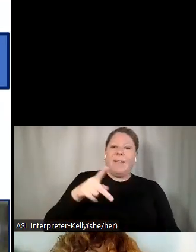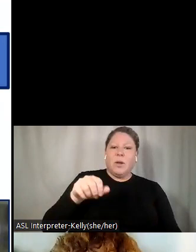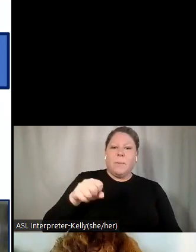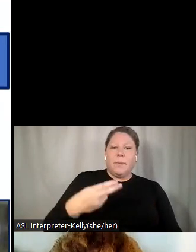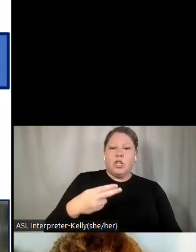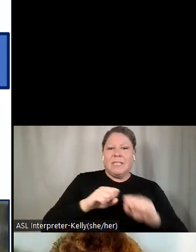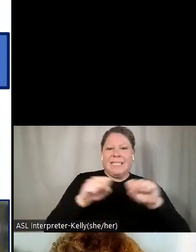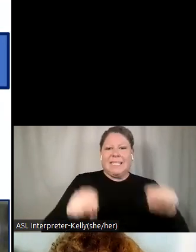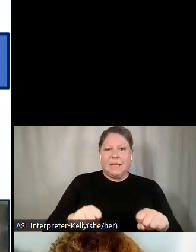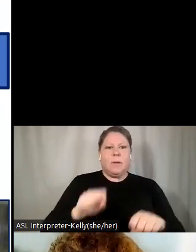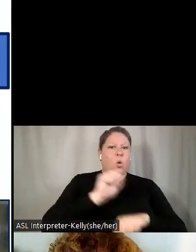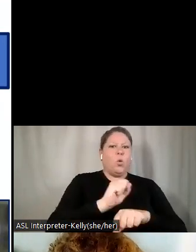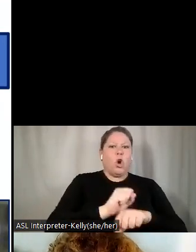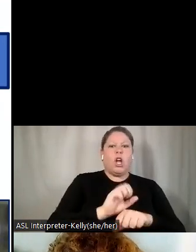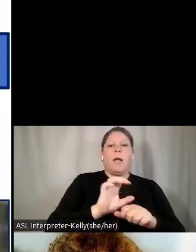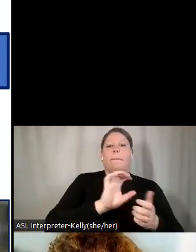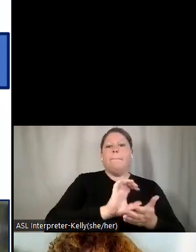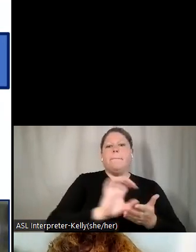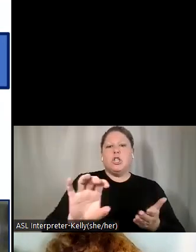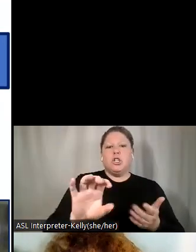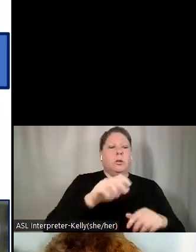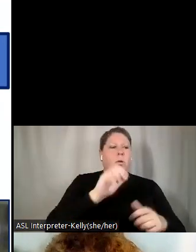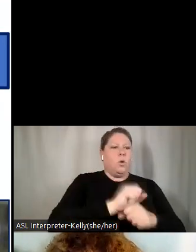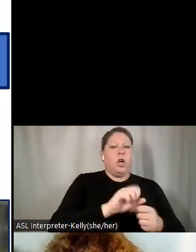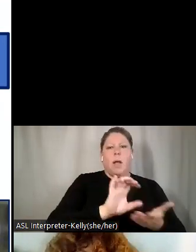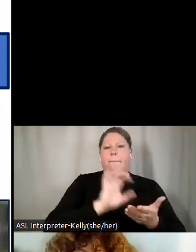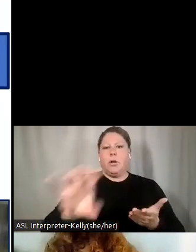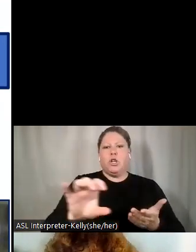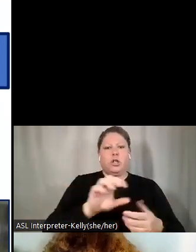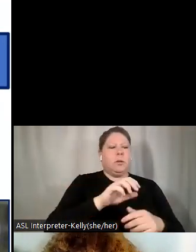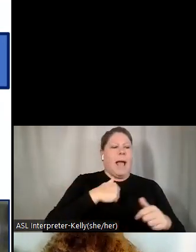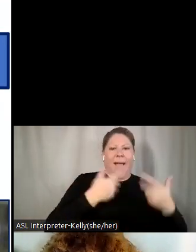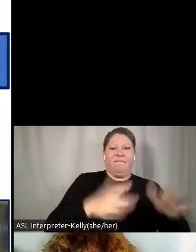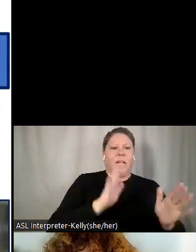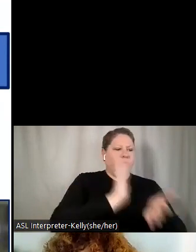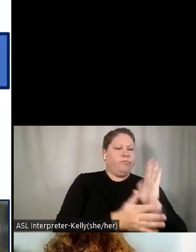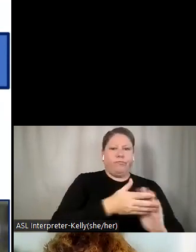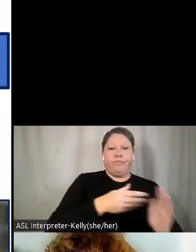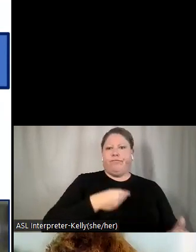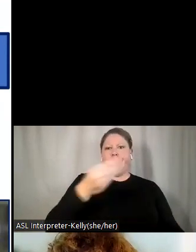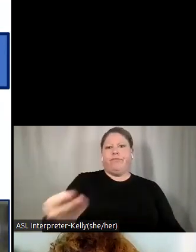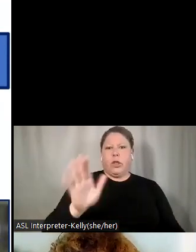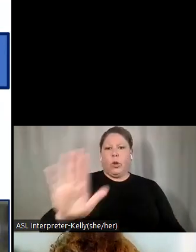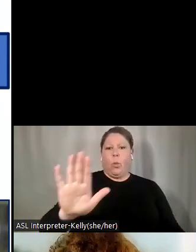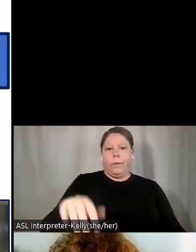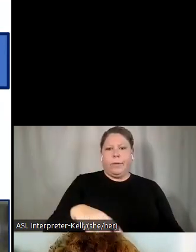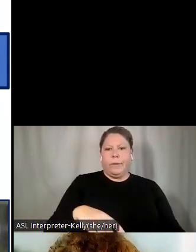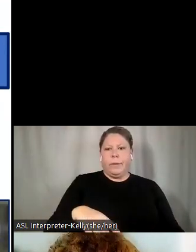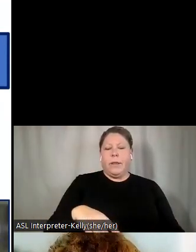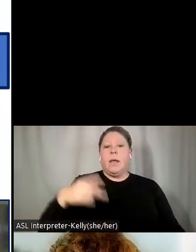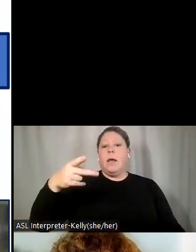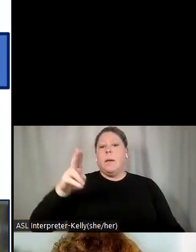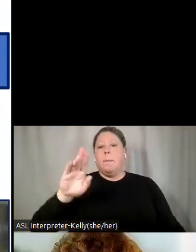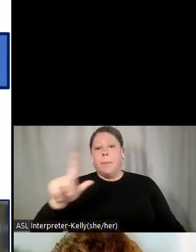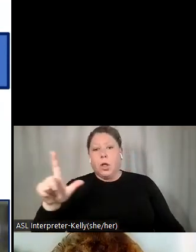work on to the next step in a process. We're done with it. Now you take it. And whereas in a pull system, there's